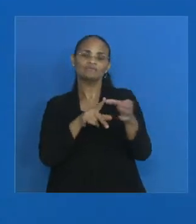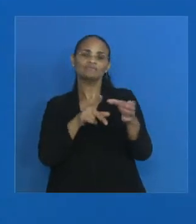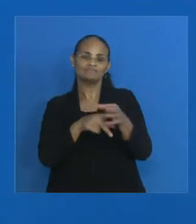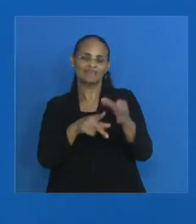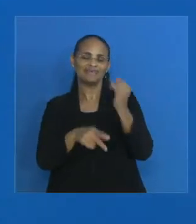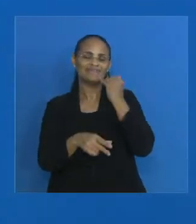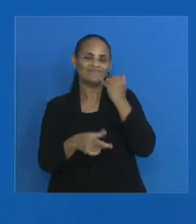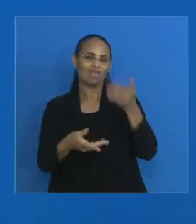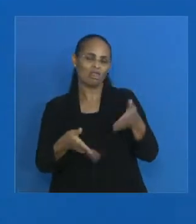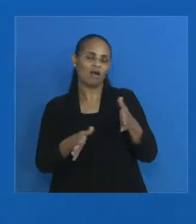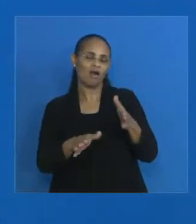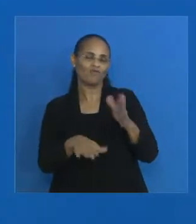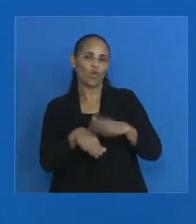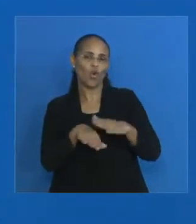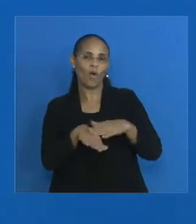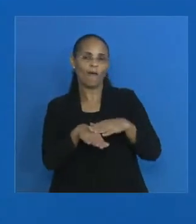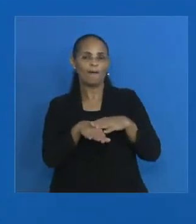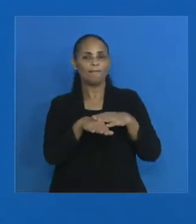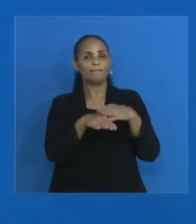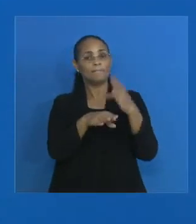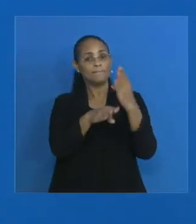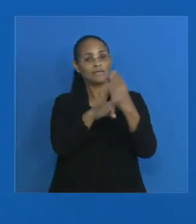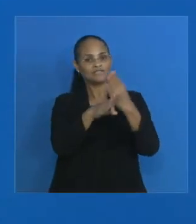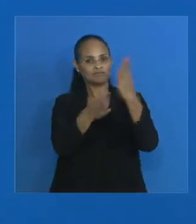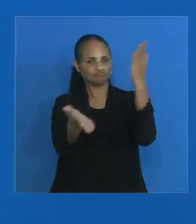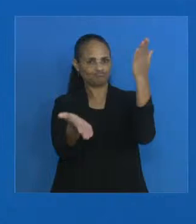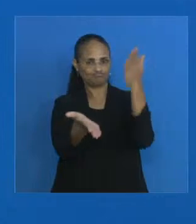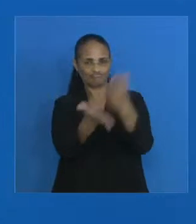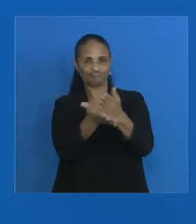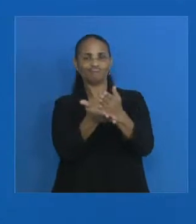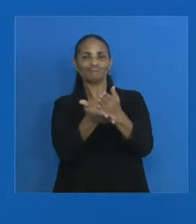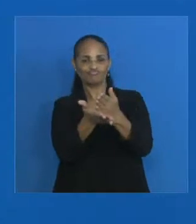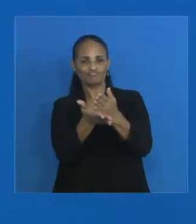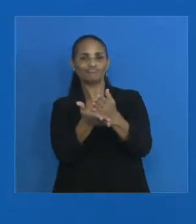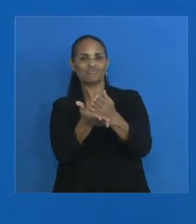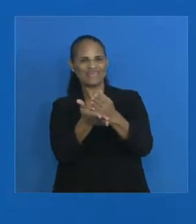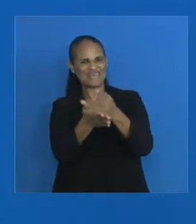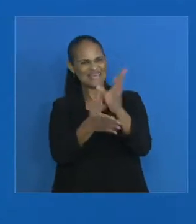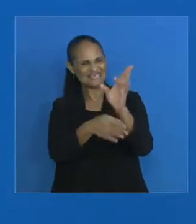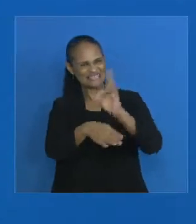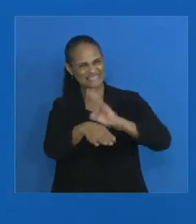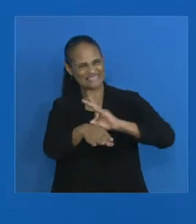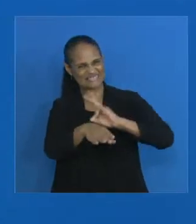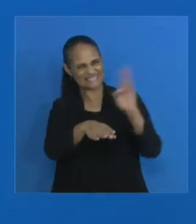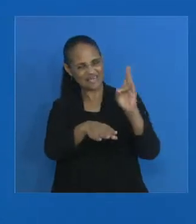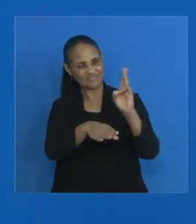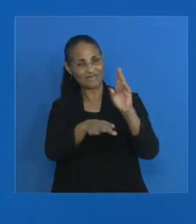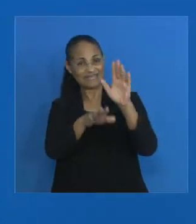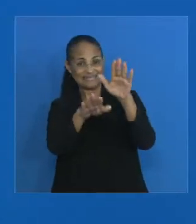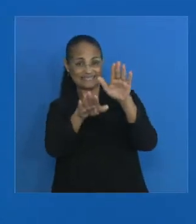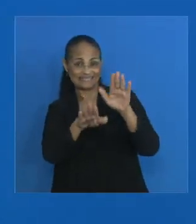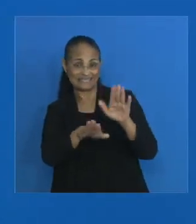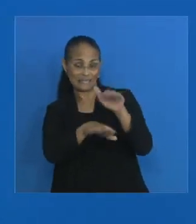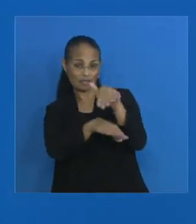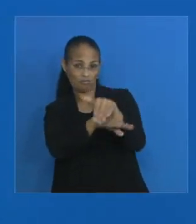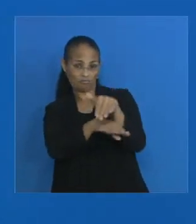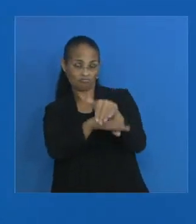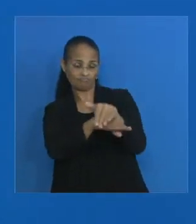course. Buses will cease operation at 7 p.m. Sunday